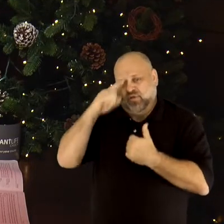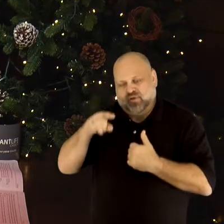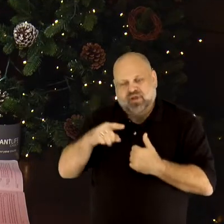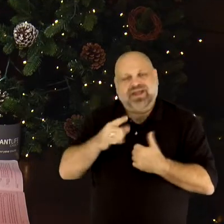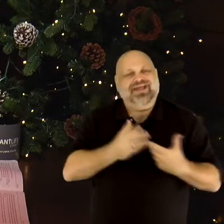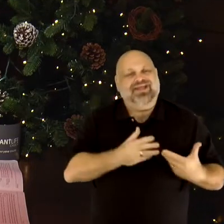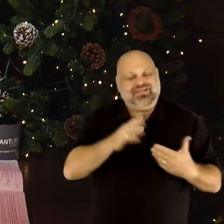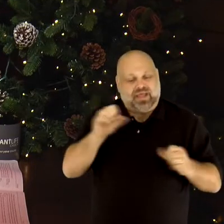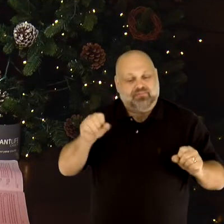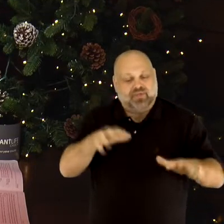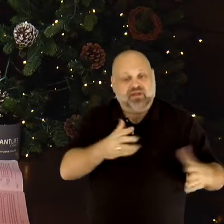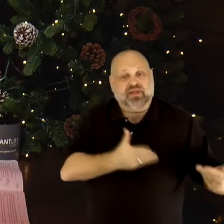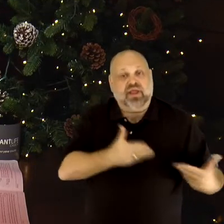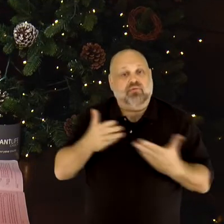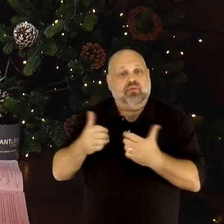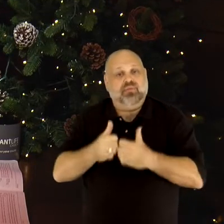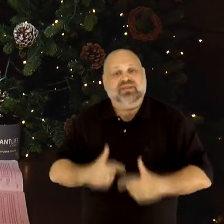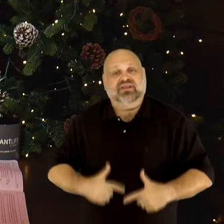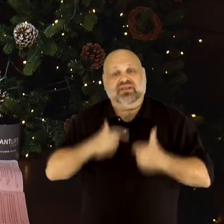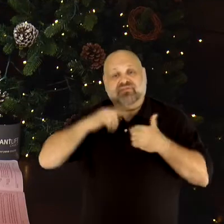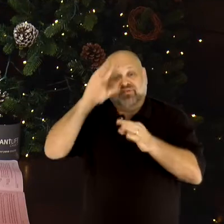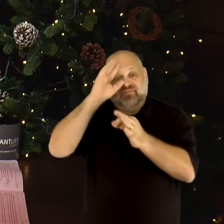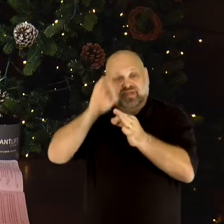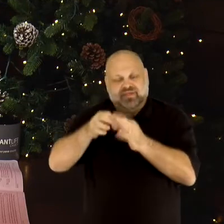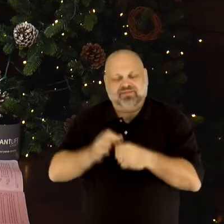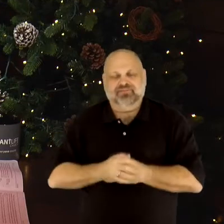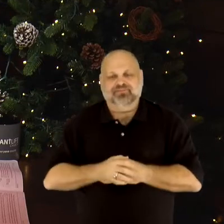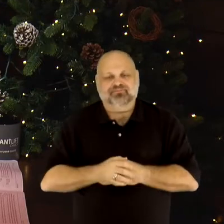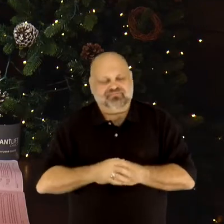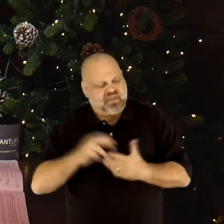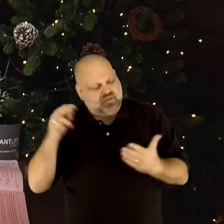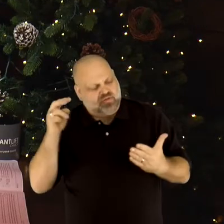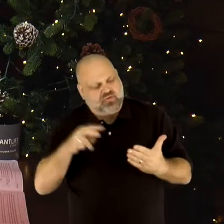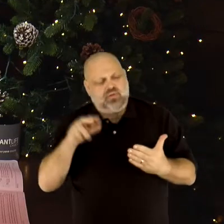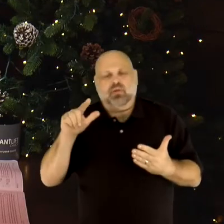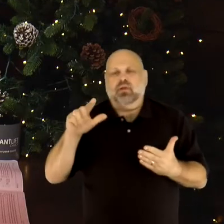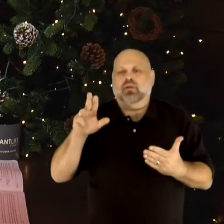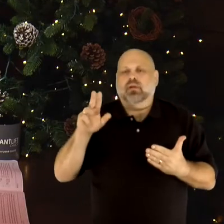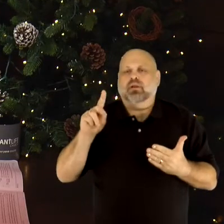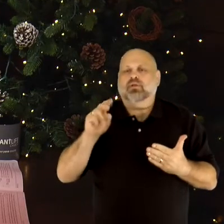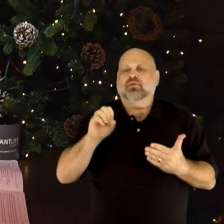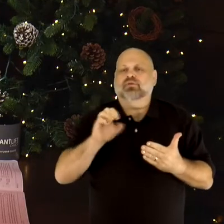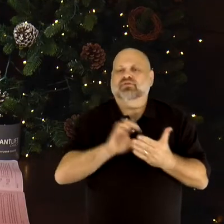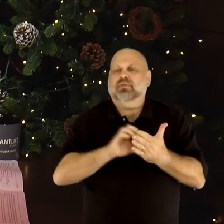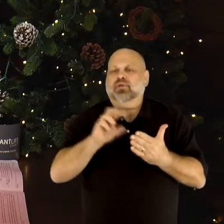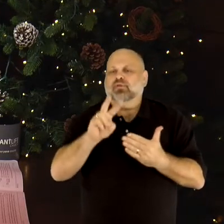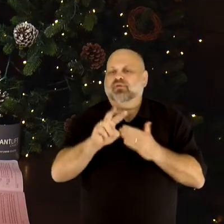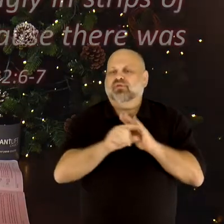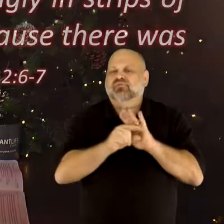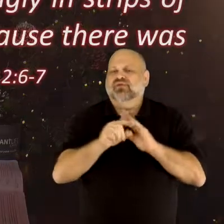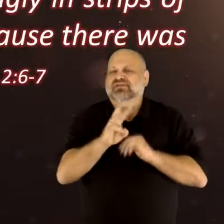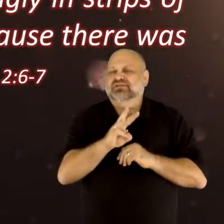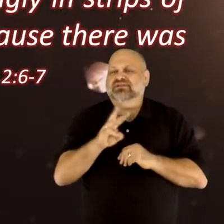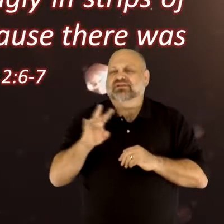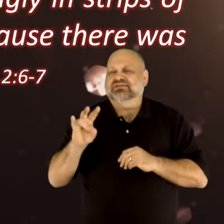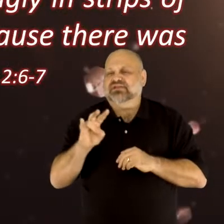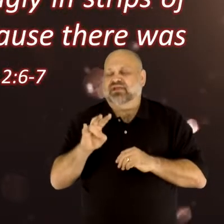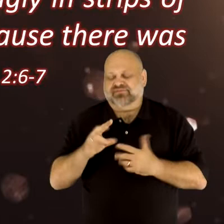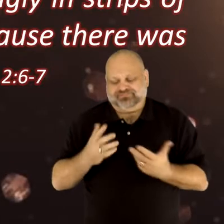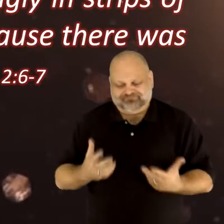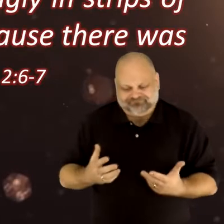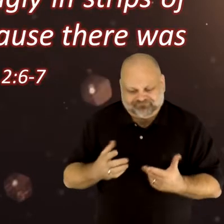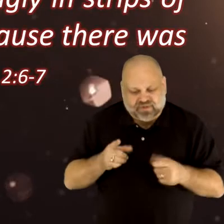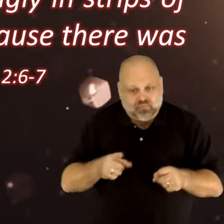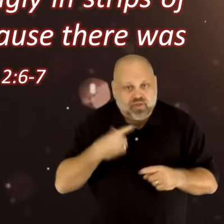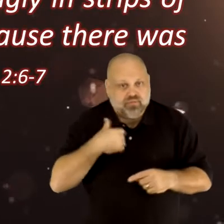with living faith. Let's look back at Luke chapter 2, verse 6 and 7. And while they